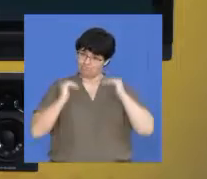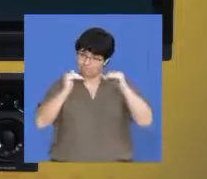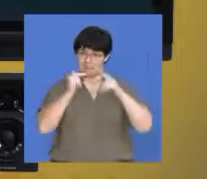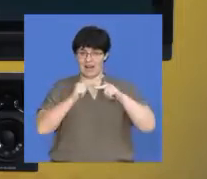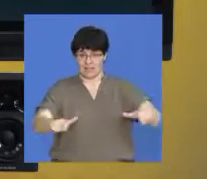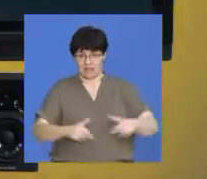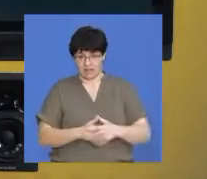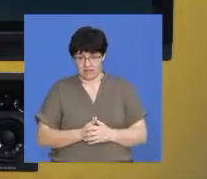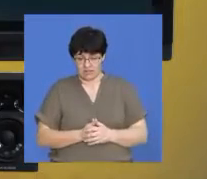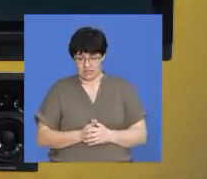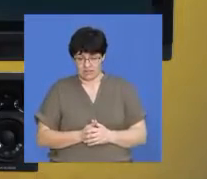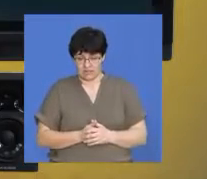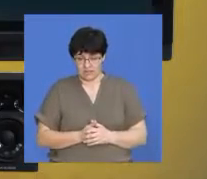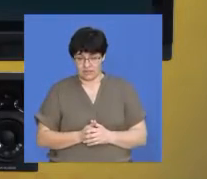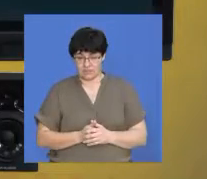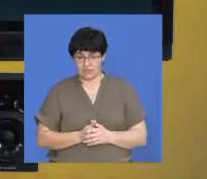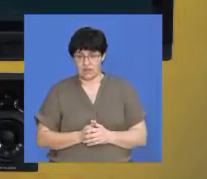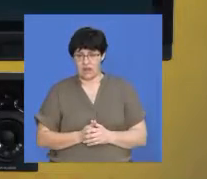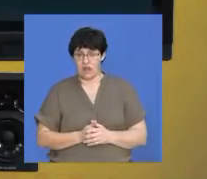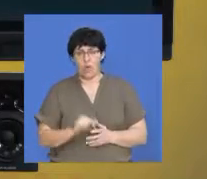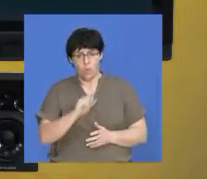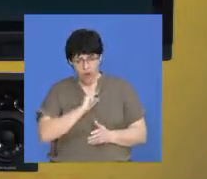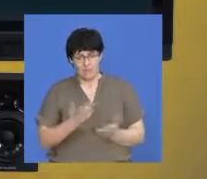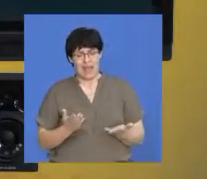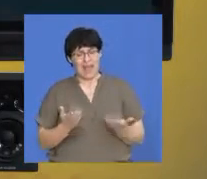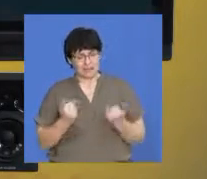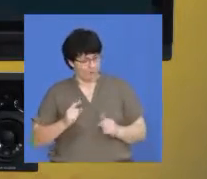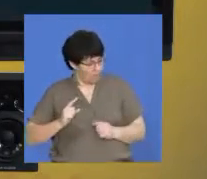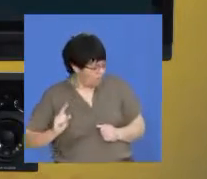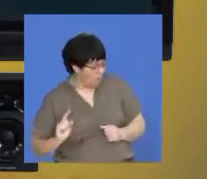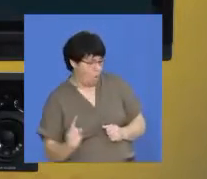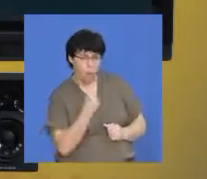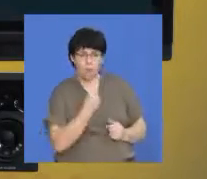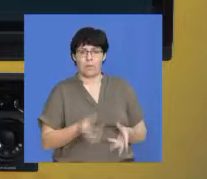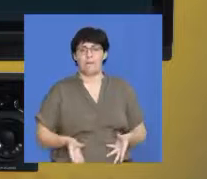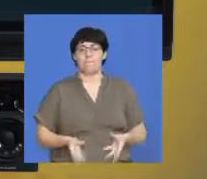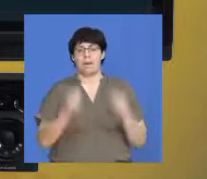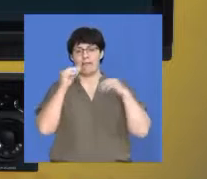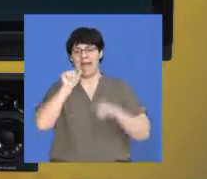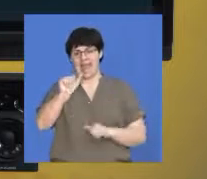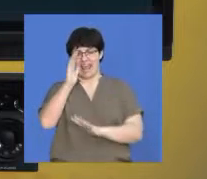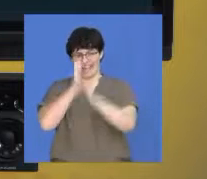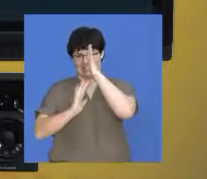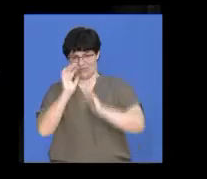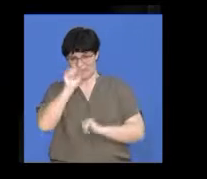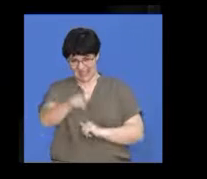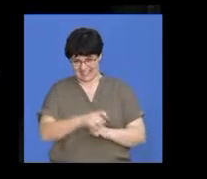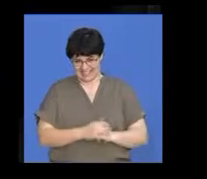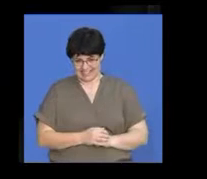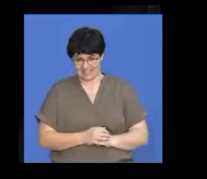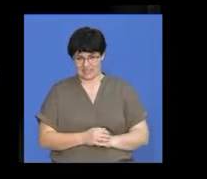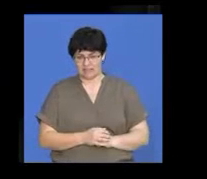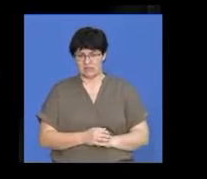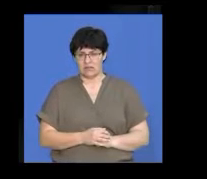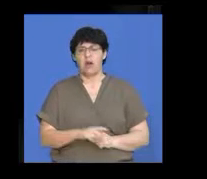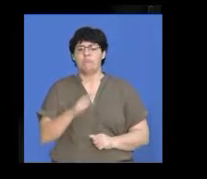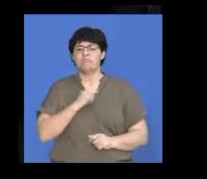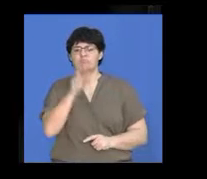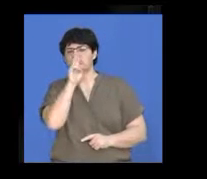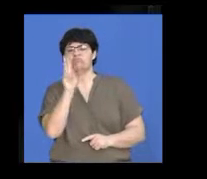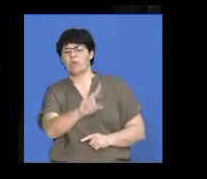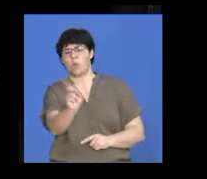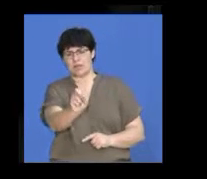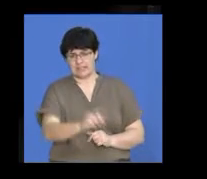is the highest level, okay, because I'm expecting all of you to get A's in history. So this is what we will be looking